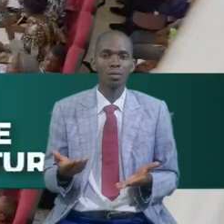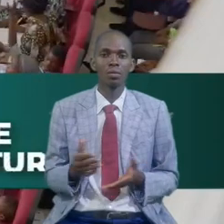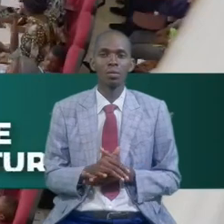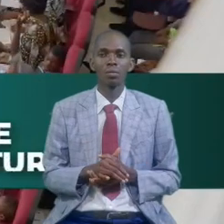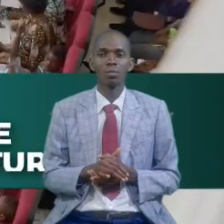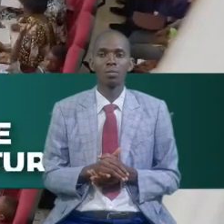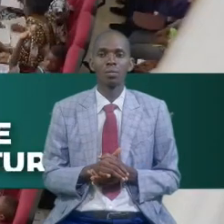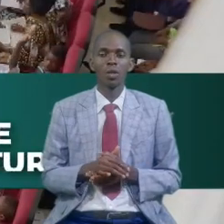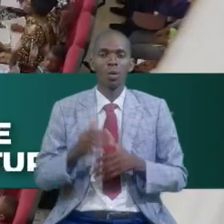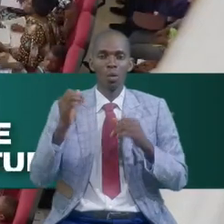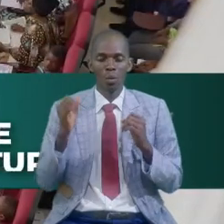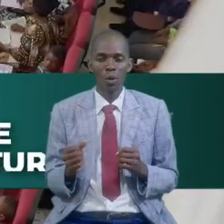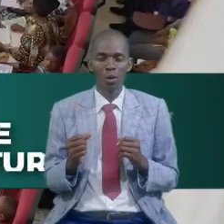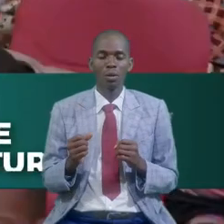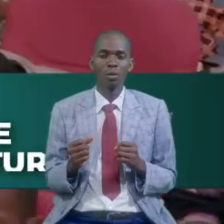Power from on high.